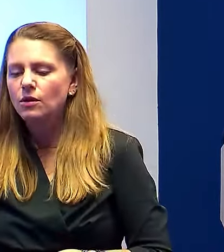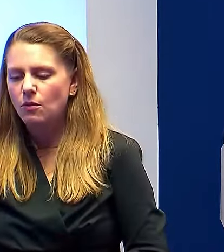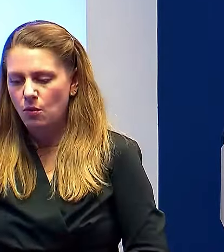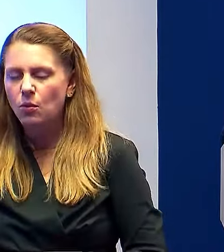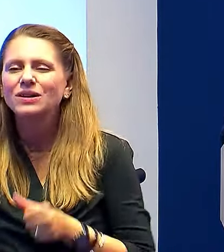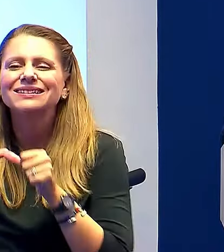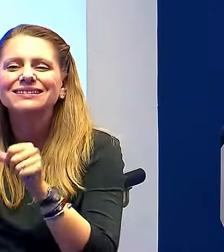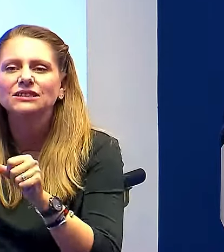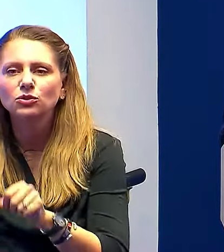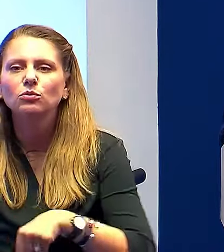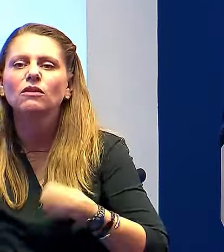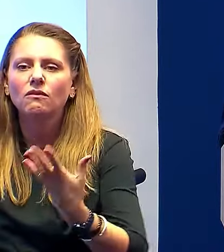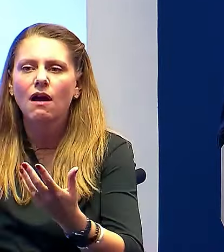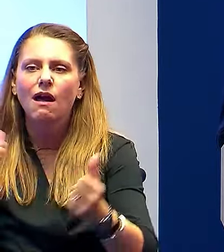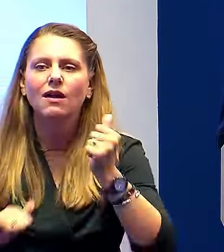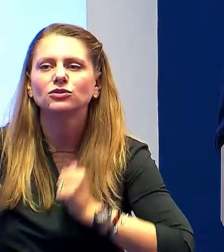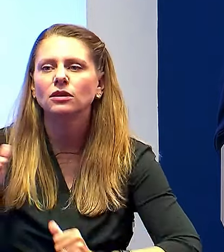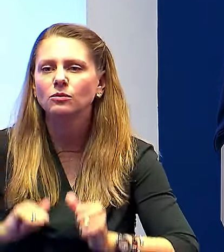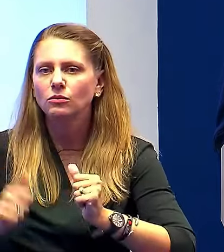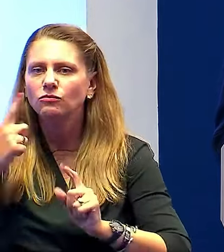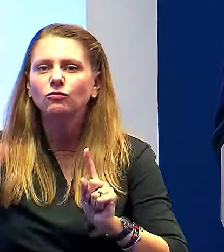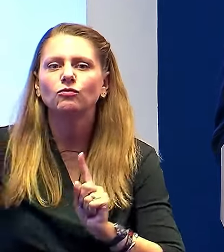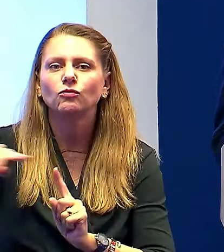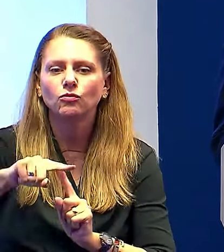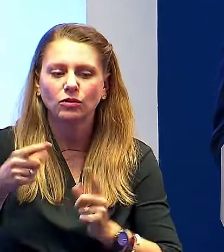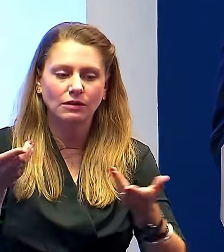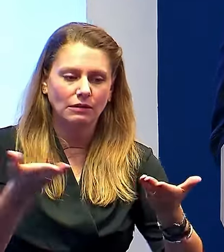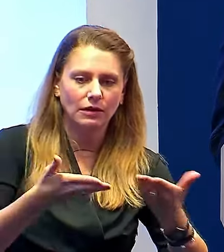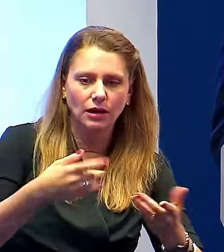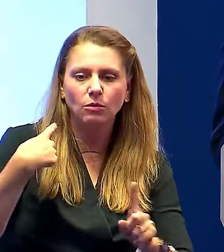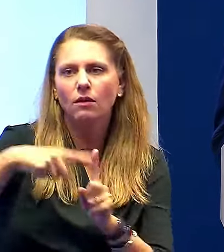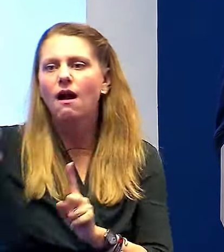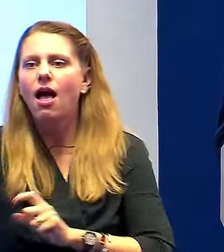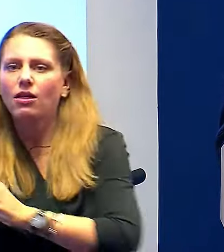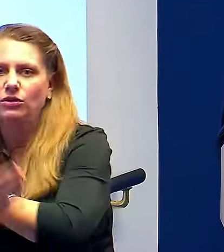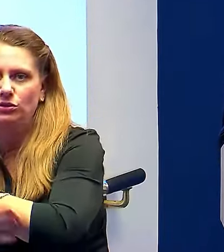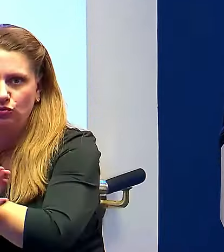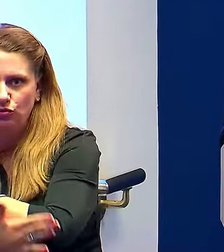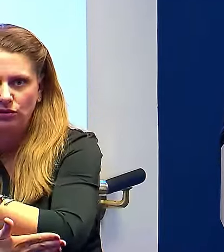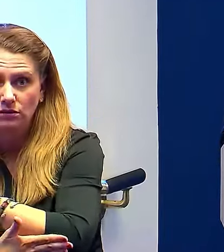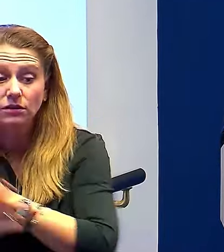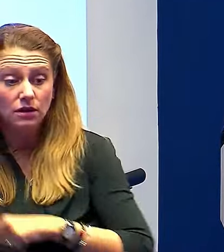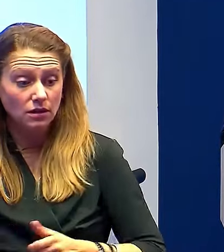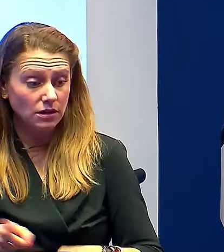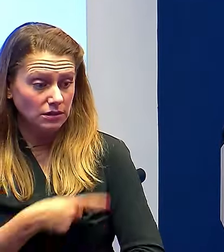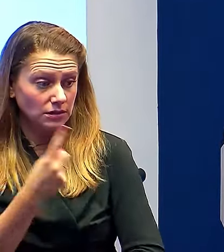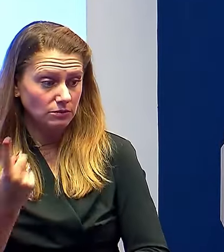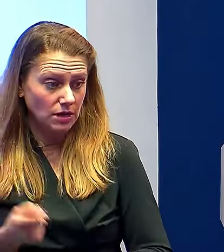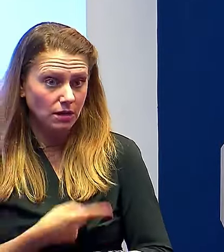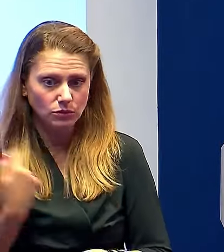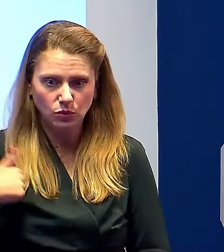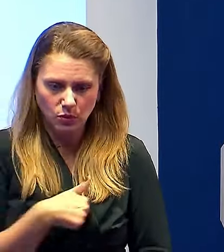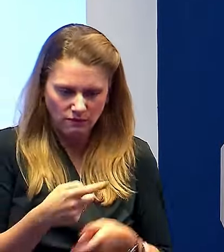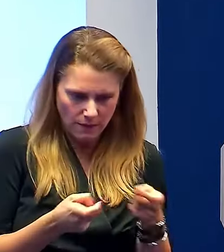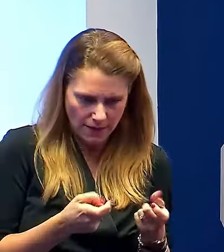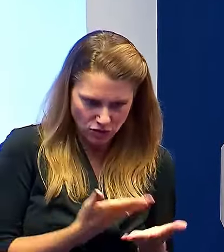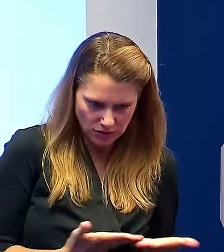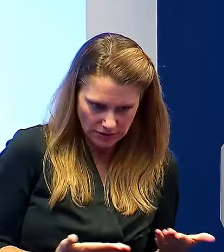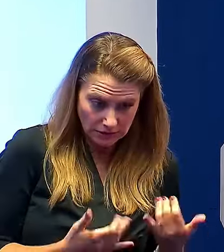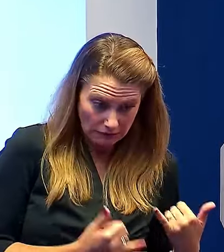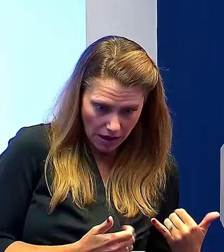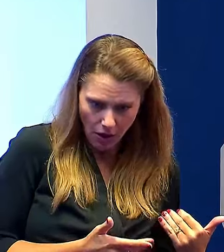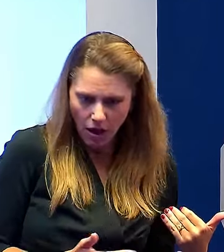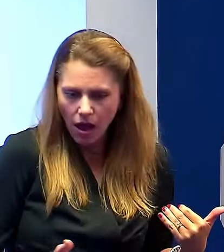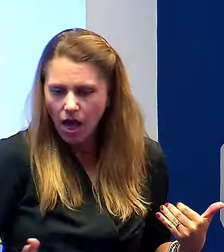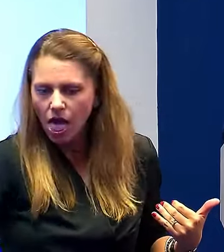life. In our line of work, we sometimes manage initiatives with long time horizons. It can be difficult, but we